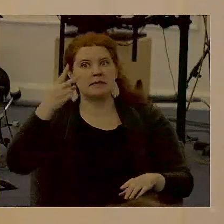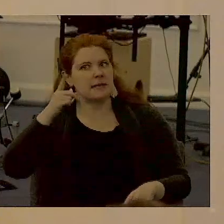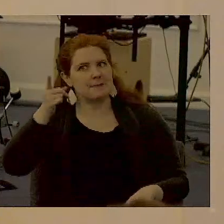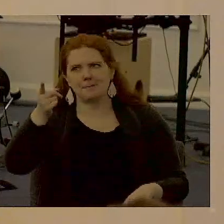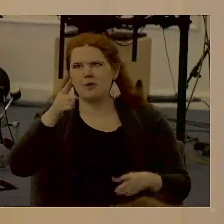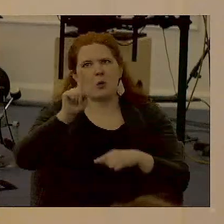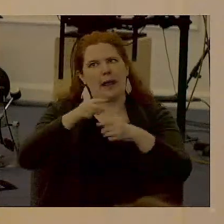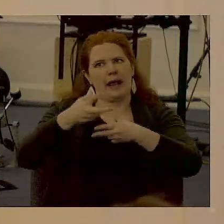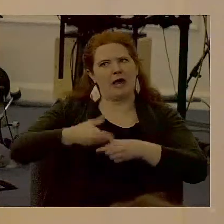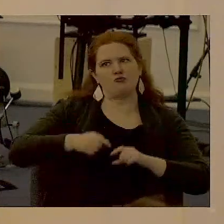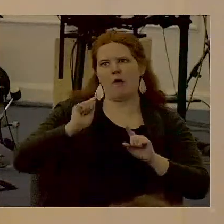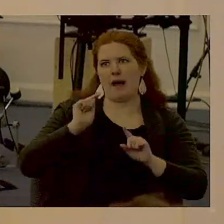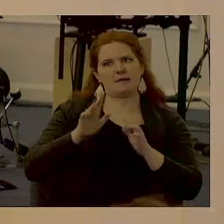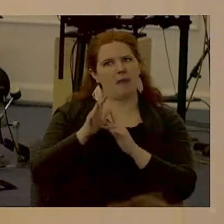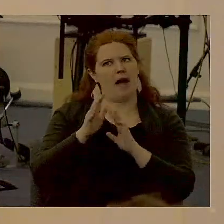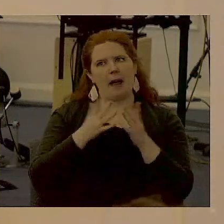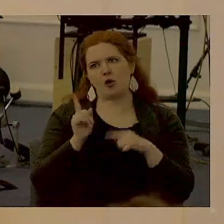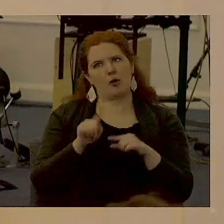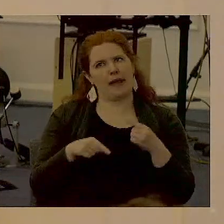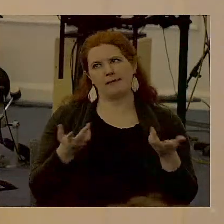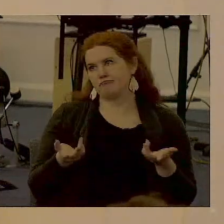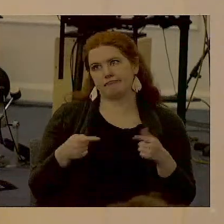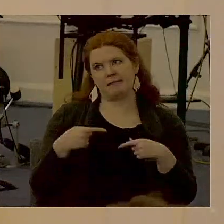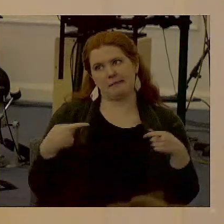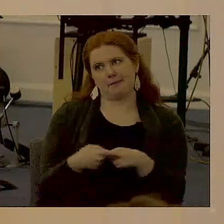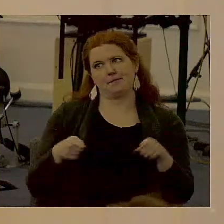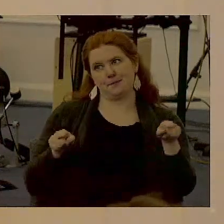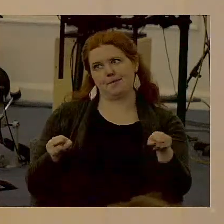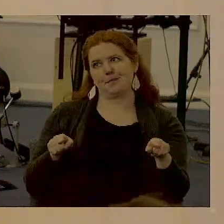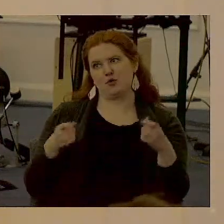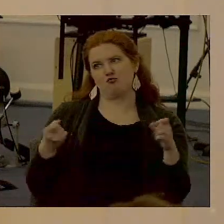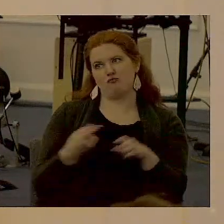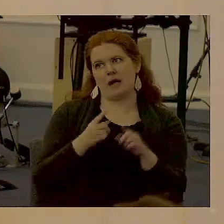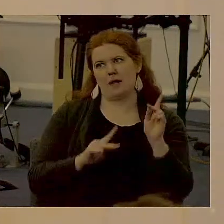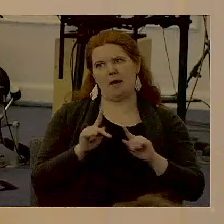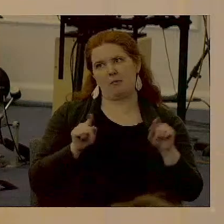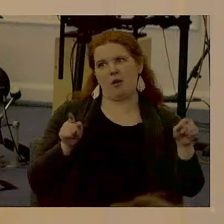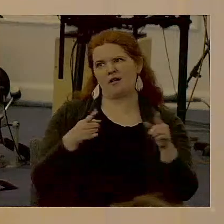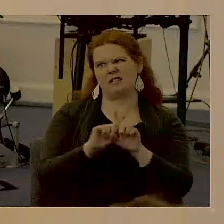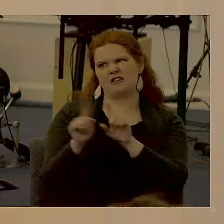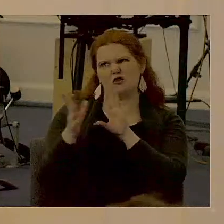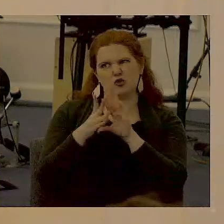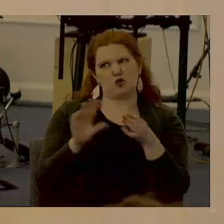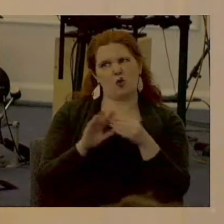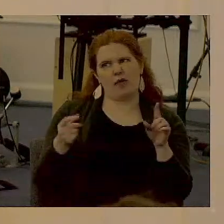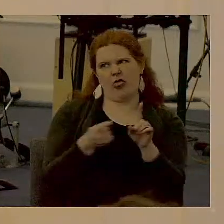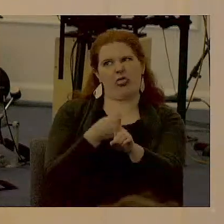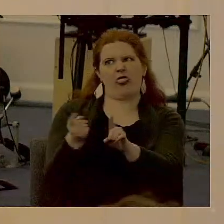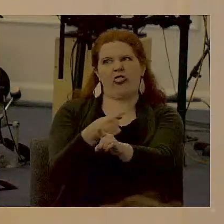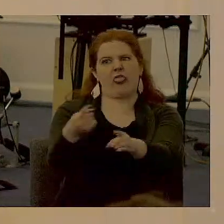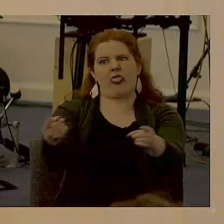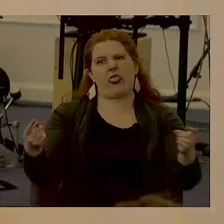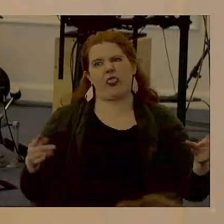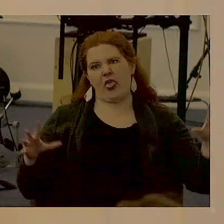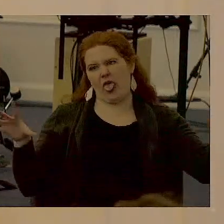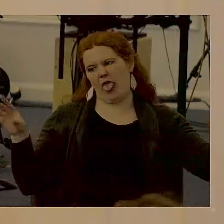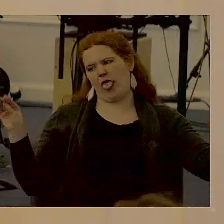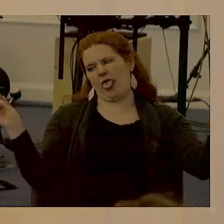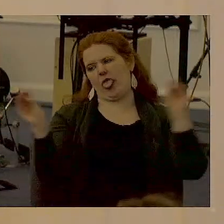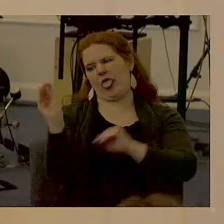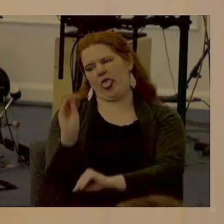can't trust this whole gospel thing. It was just random people saying different stories, kind of all jammed